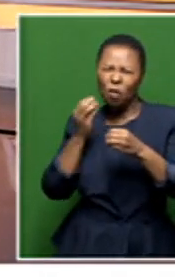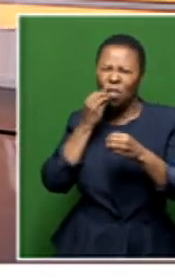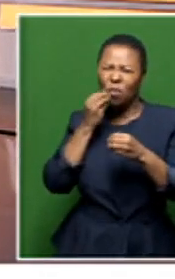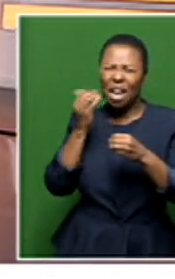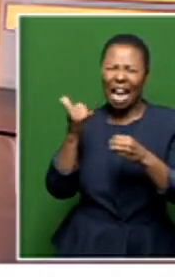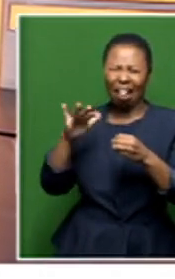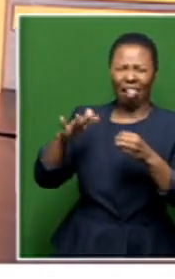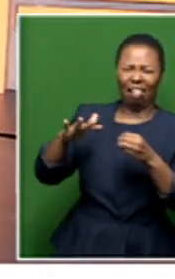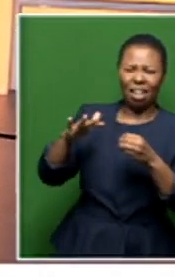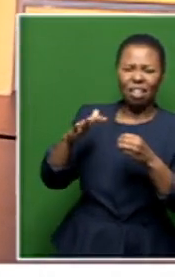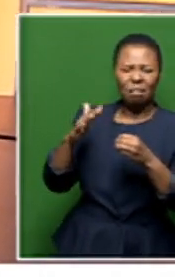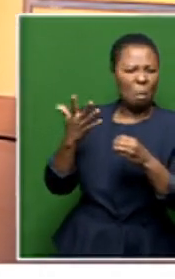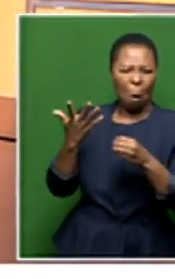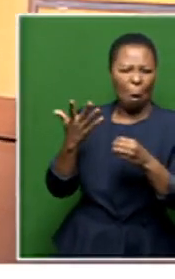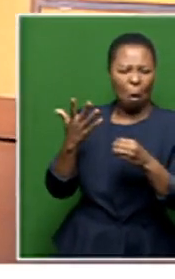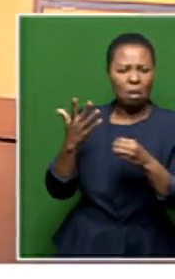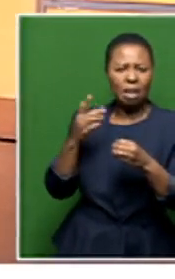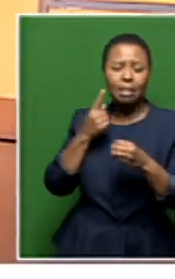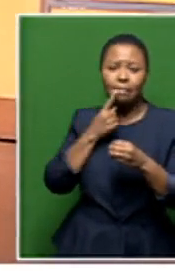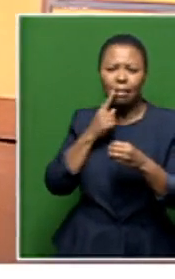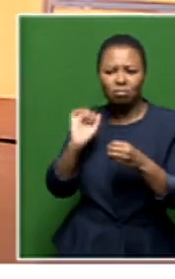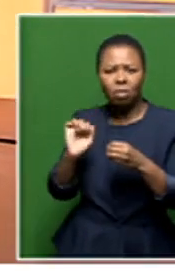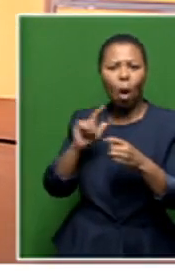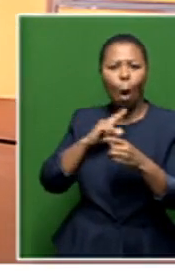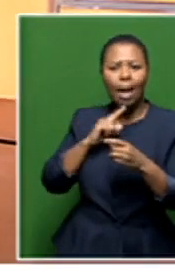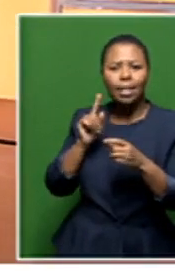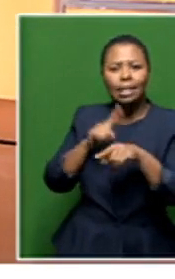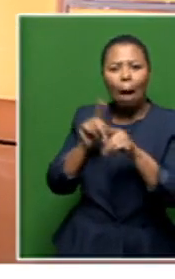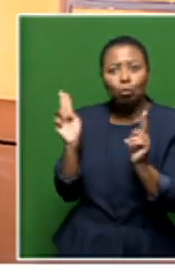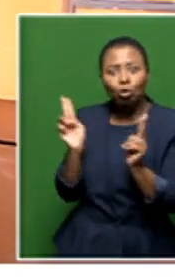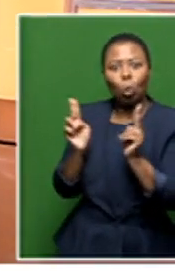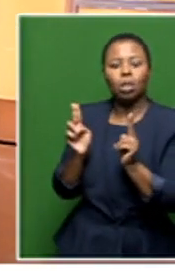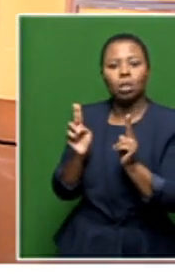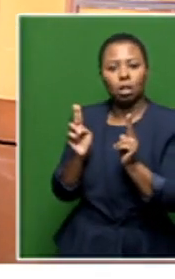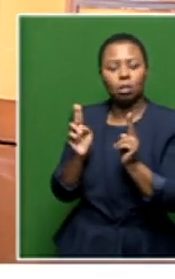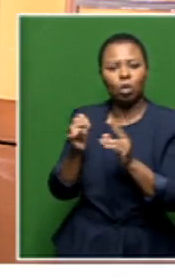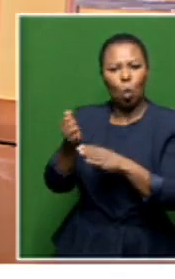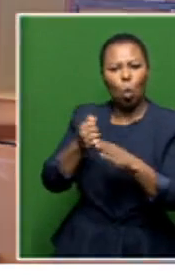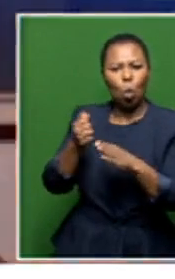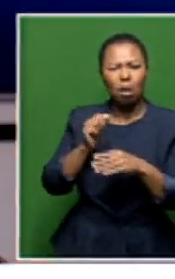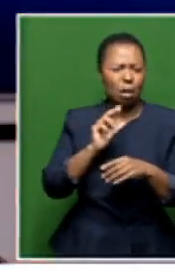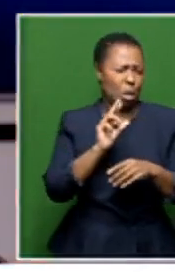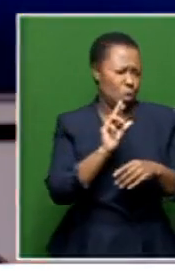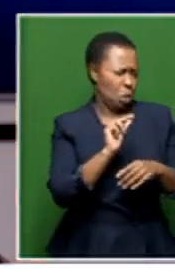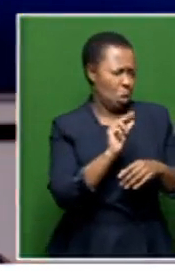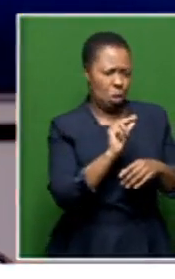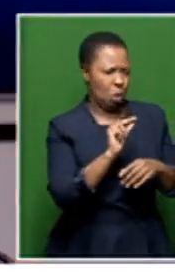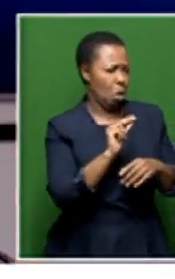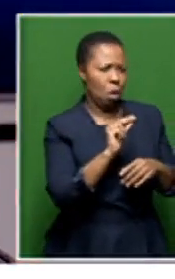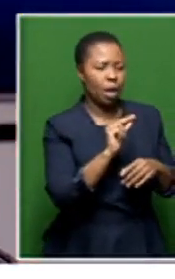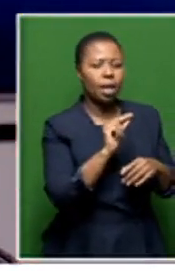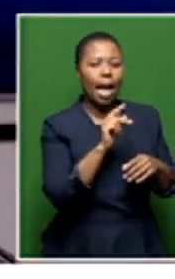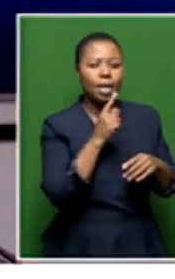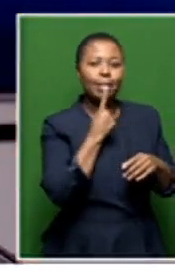food? Considering that it takes a relatively shorter time to cook. No, I don't think it compromises